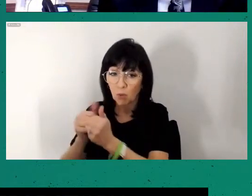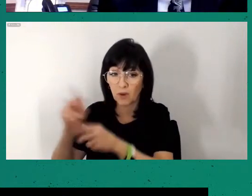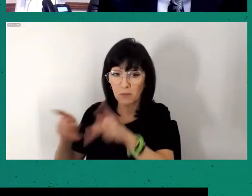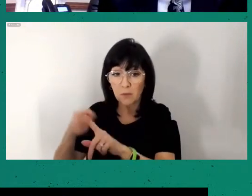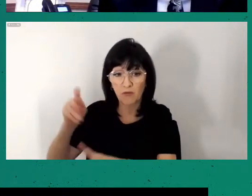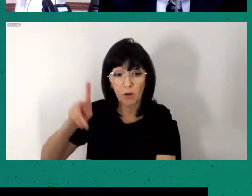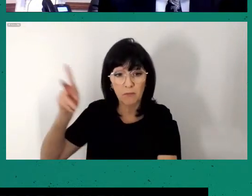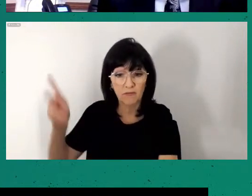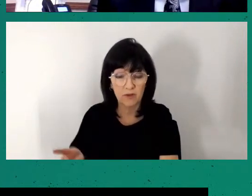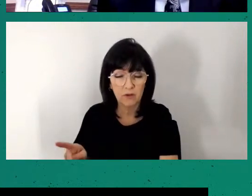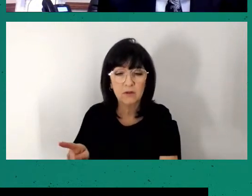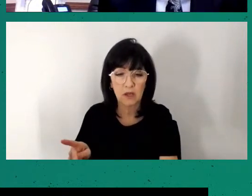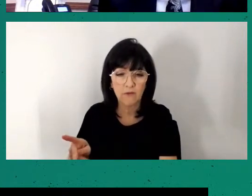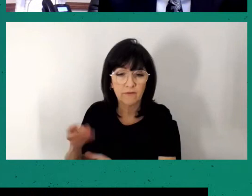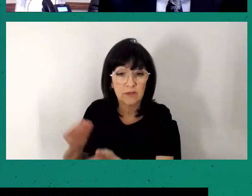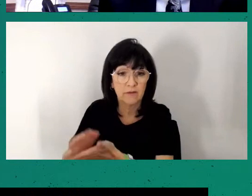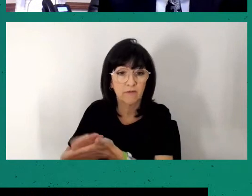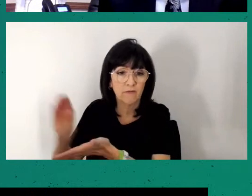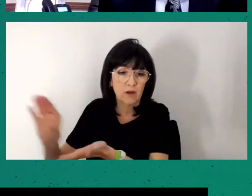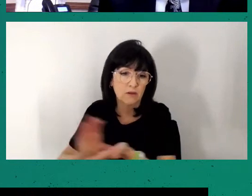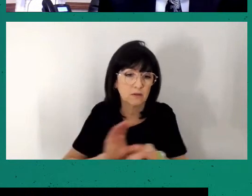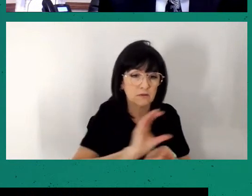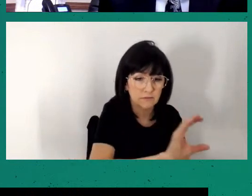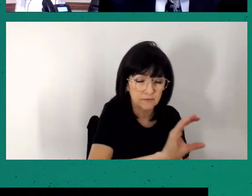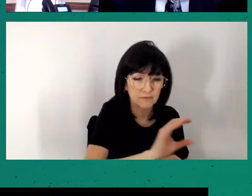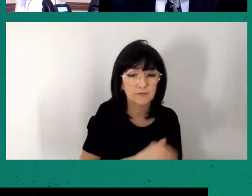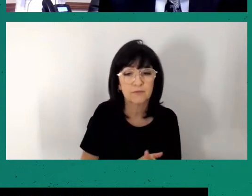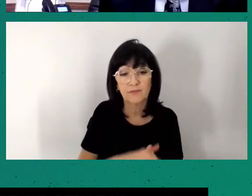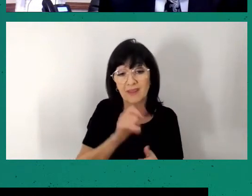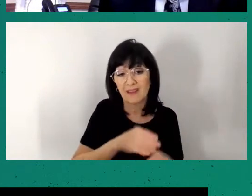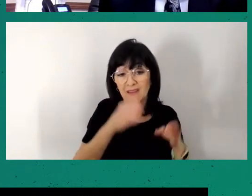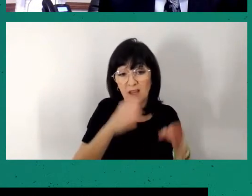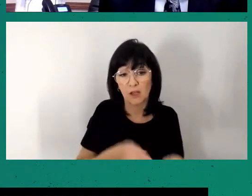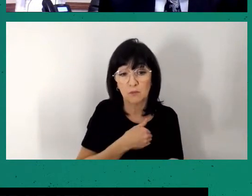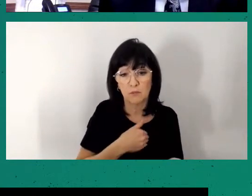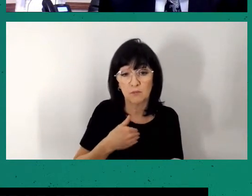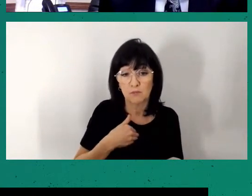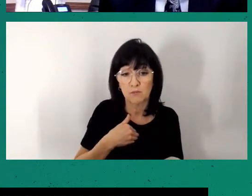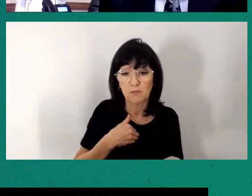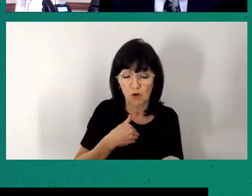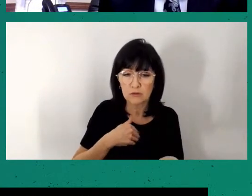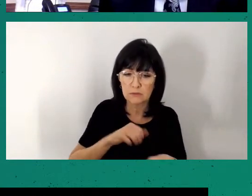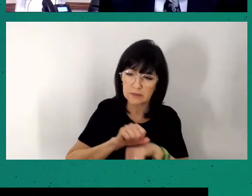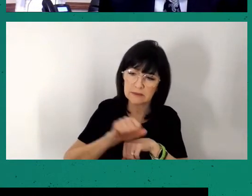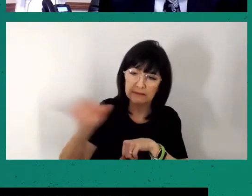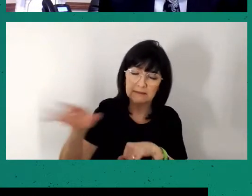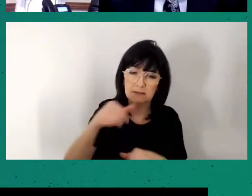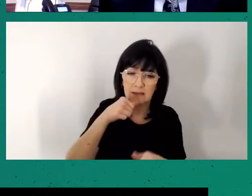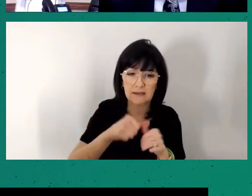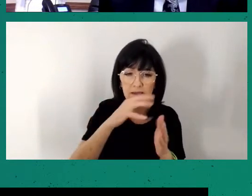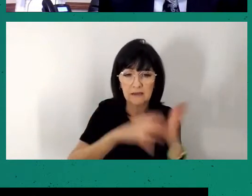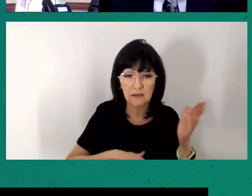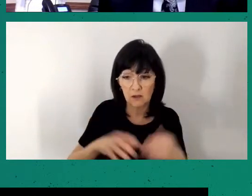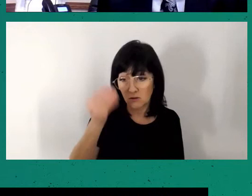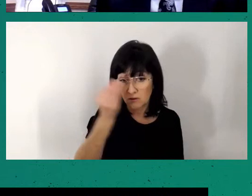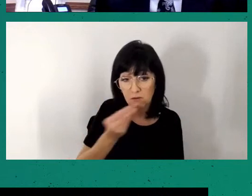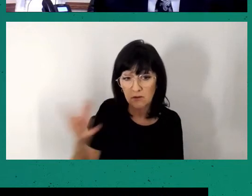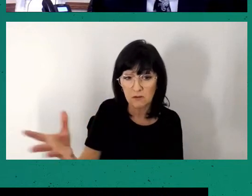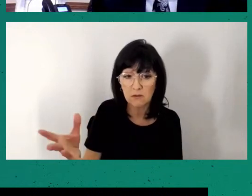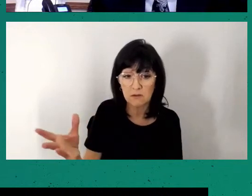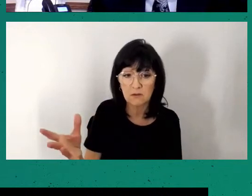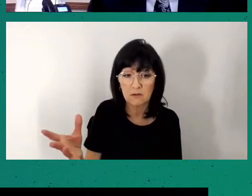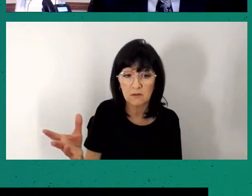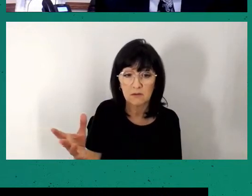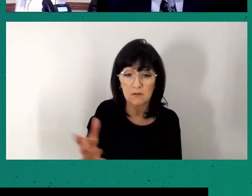of the Little Creek Quaker Meeting wrote Fisher, noting that, quote, "The school is now taught by one who got